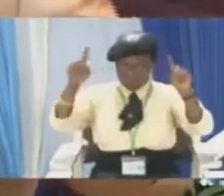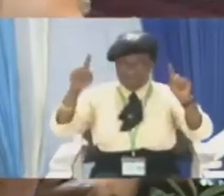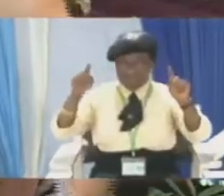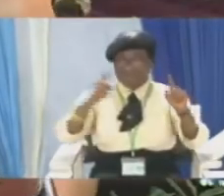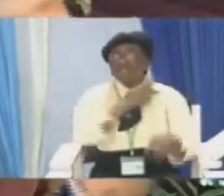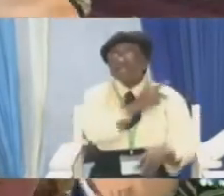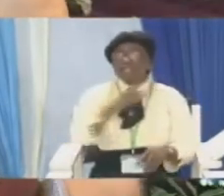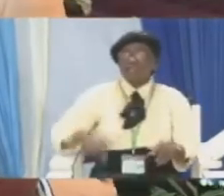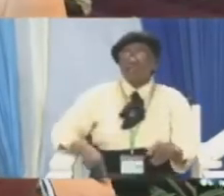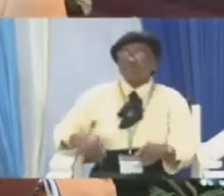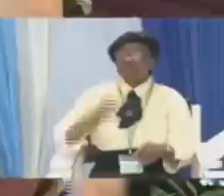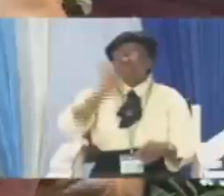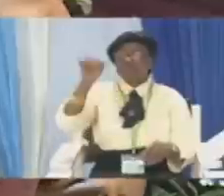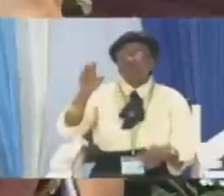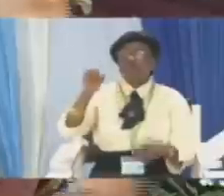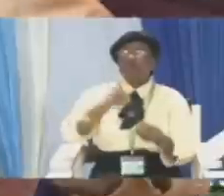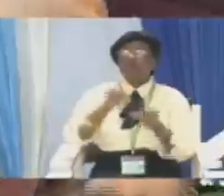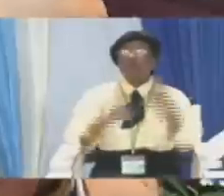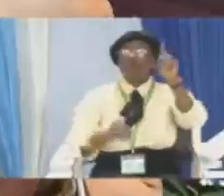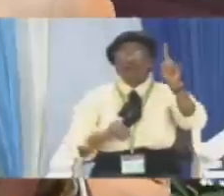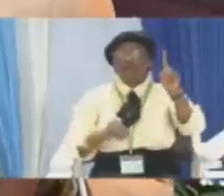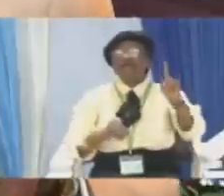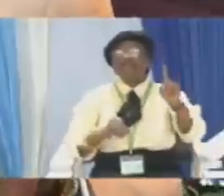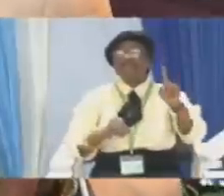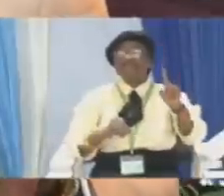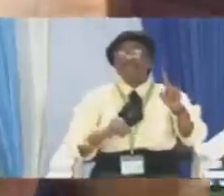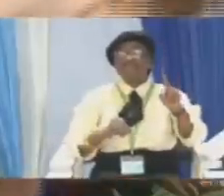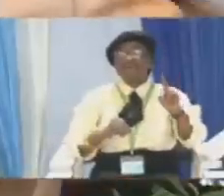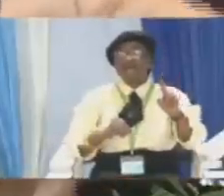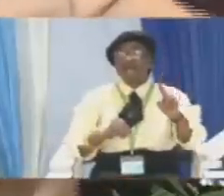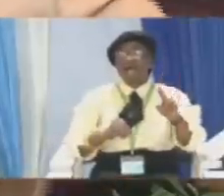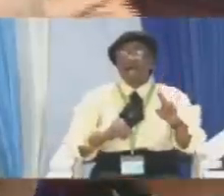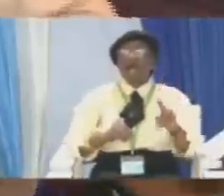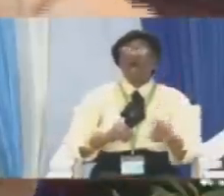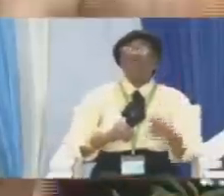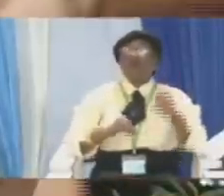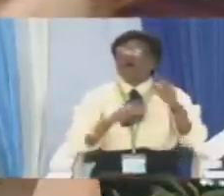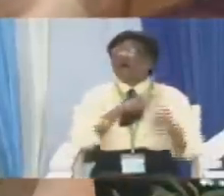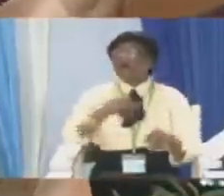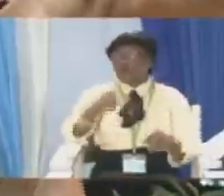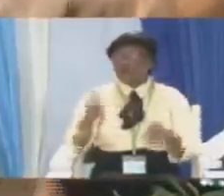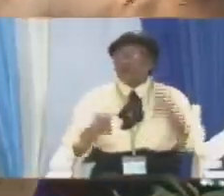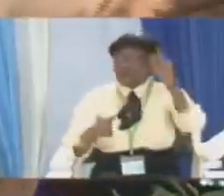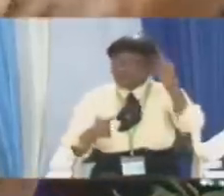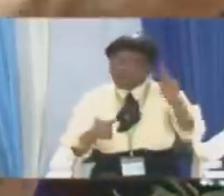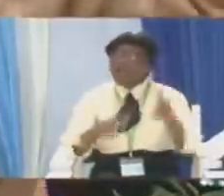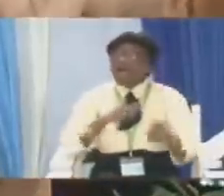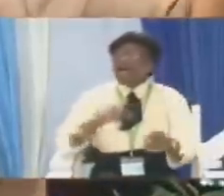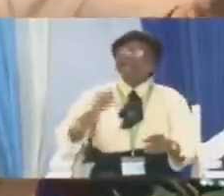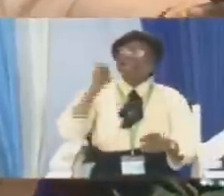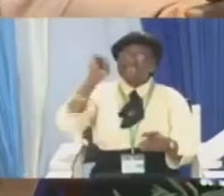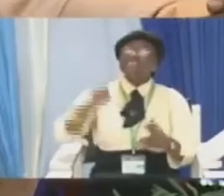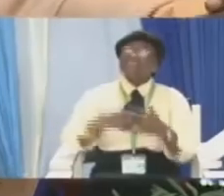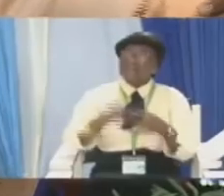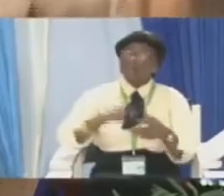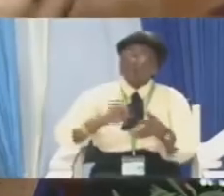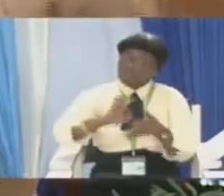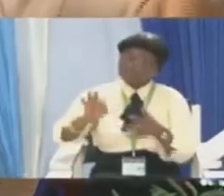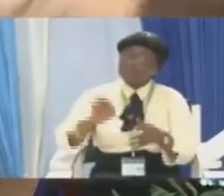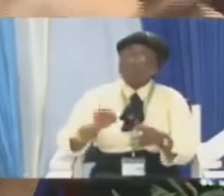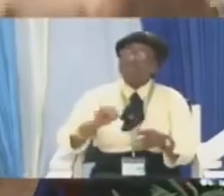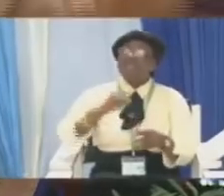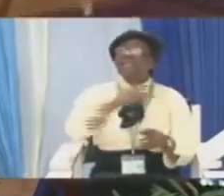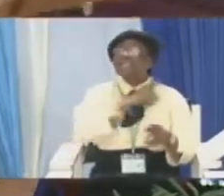1. The king of Ai, which is beside Bethel, 1. And he began to count them. The king of